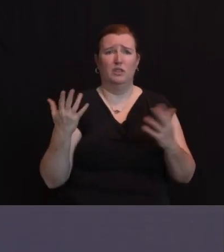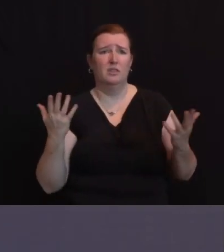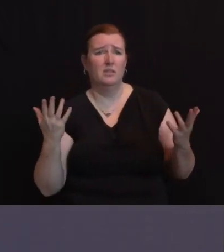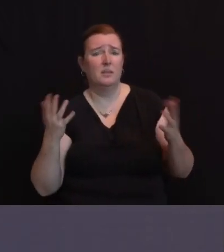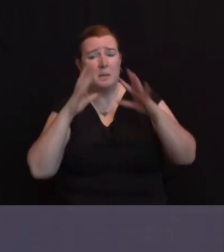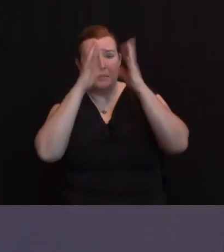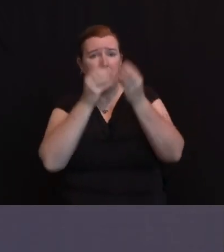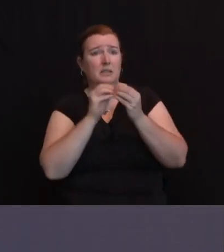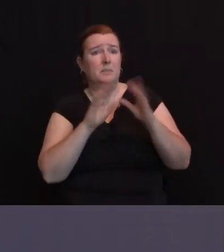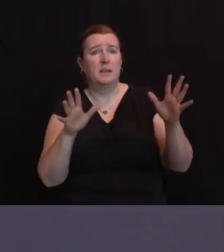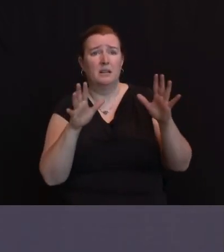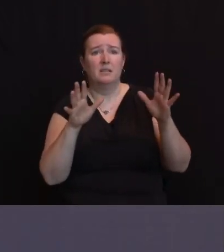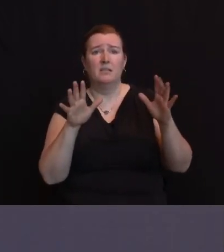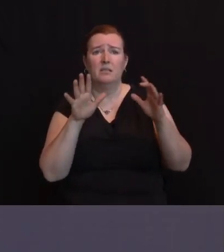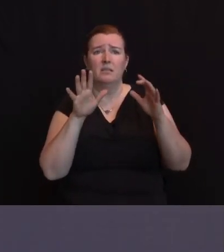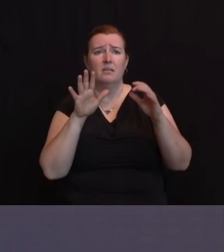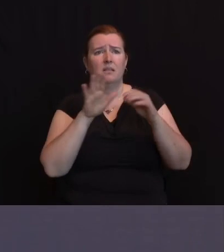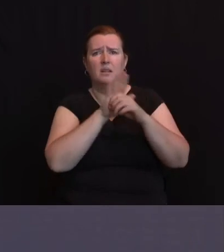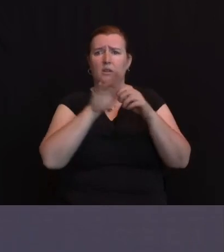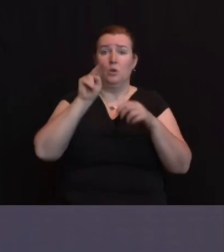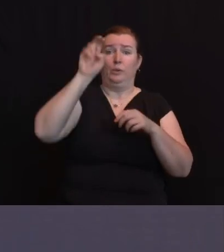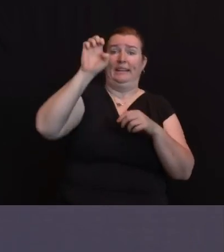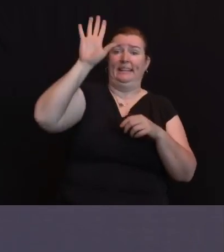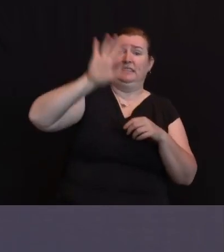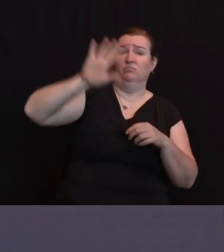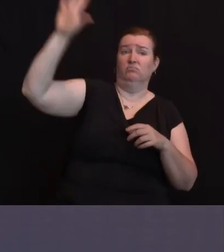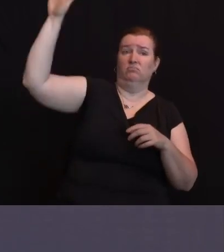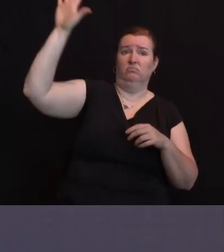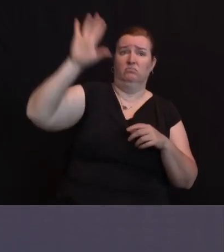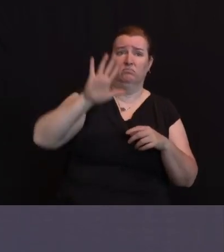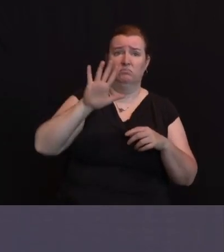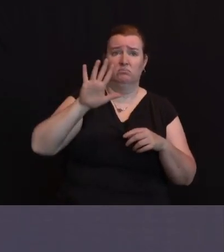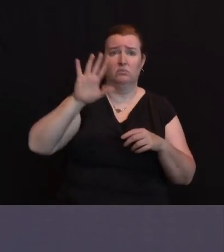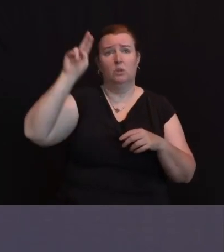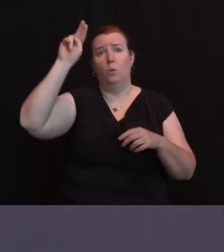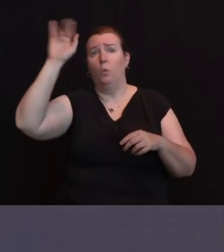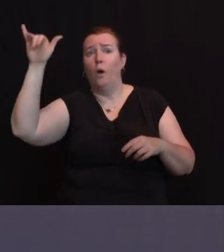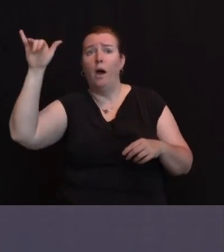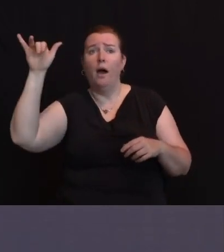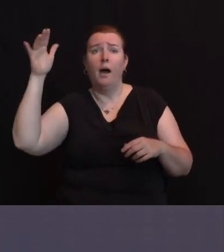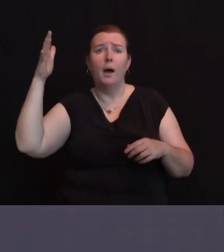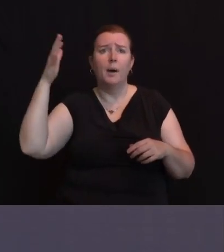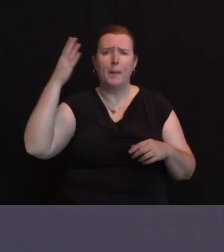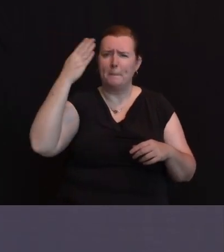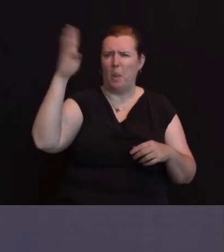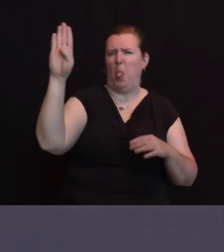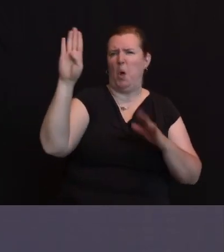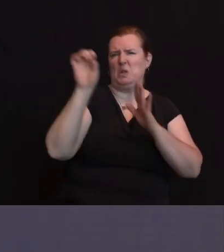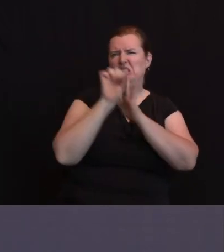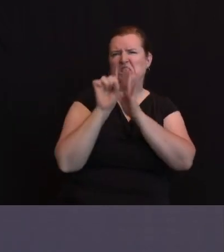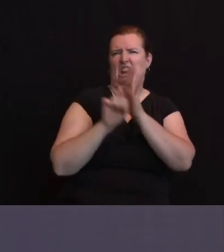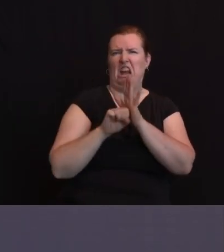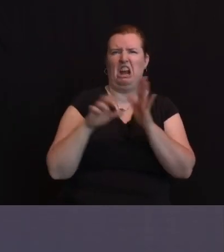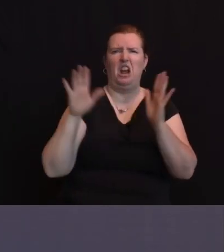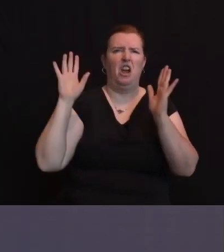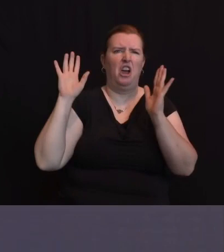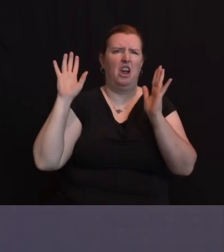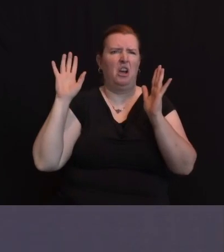pandemic was firing in greater New York, you could look at, okay, well, gosh, those are blue states and they have been around longer and they've